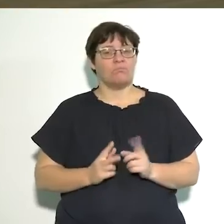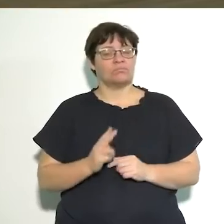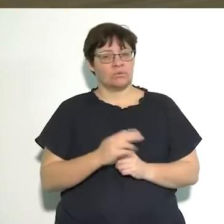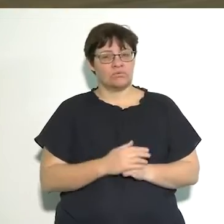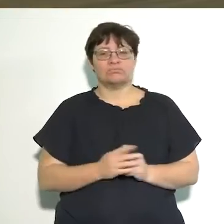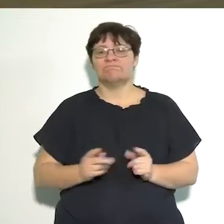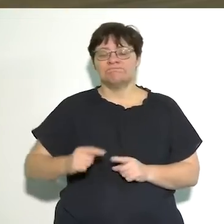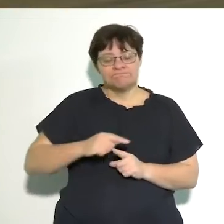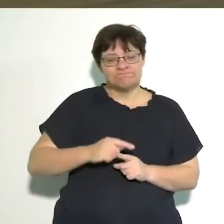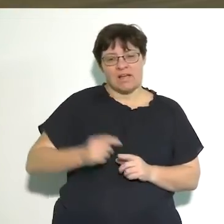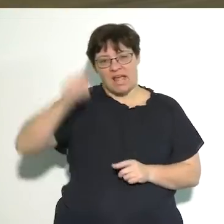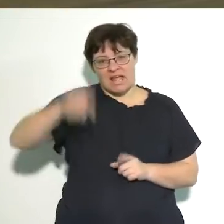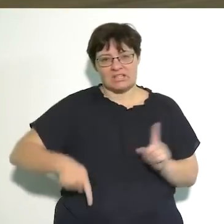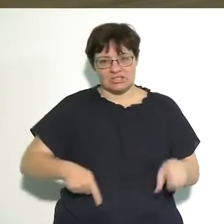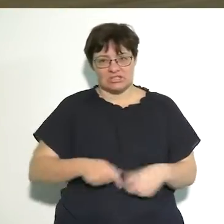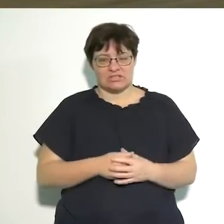the edges